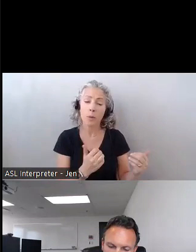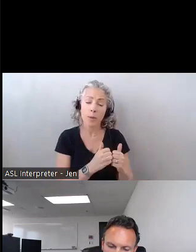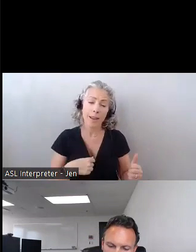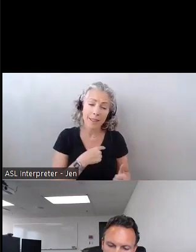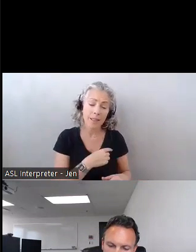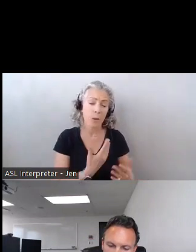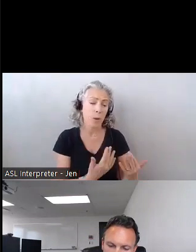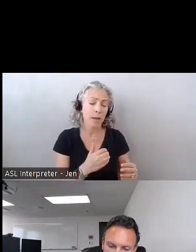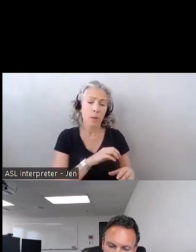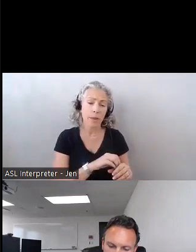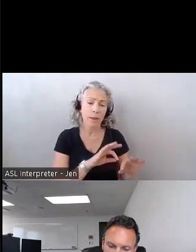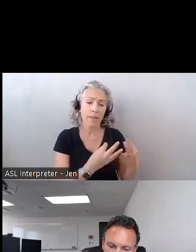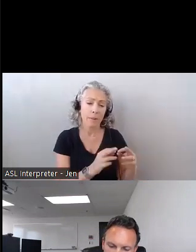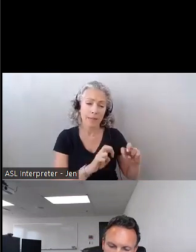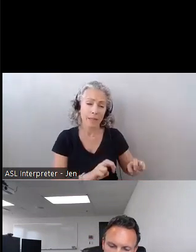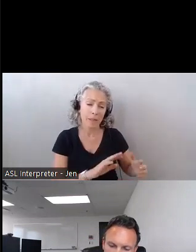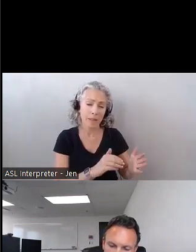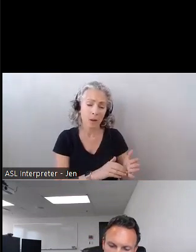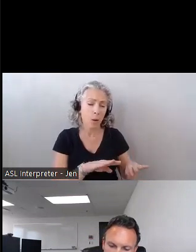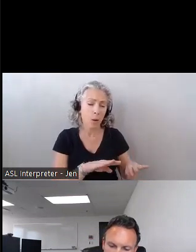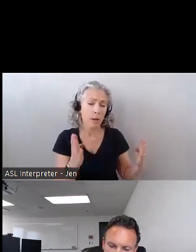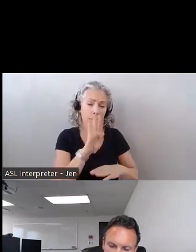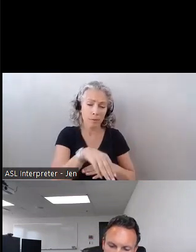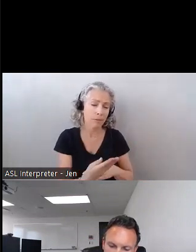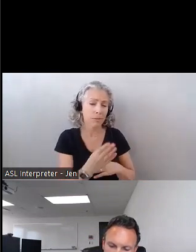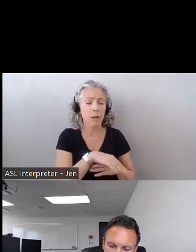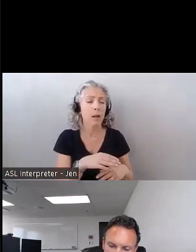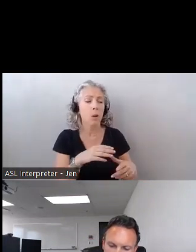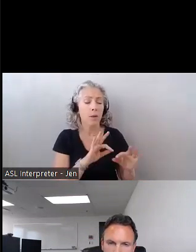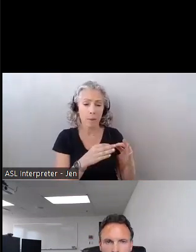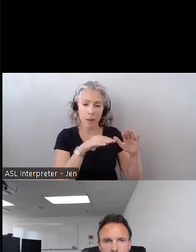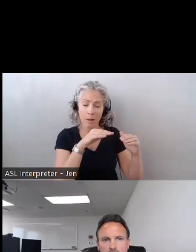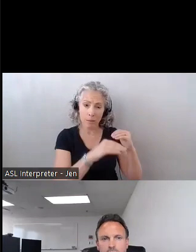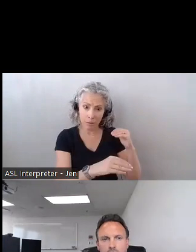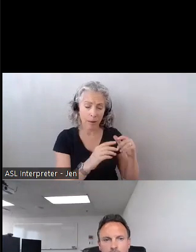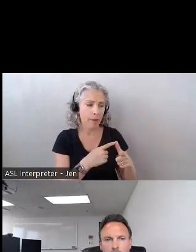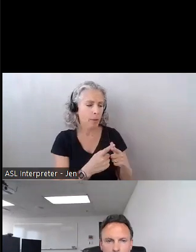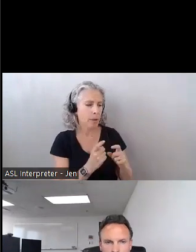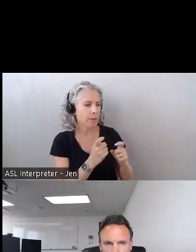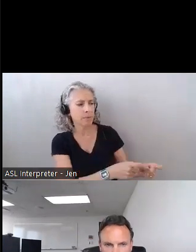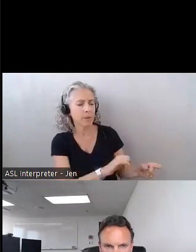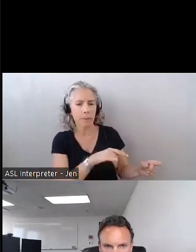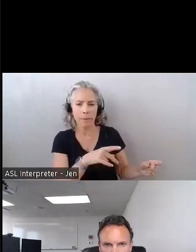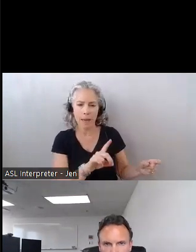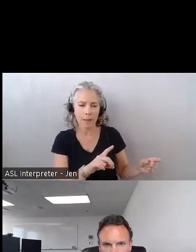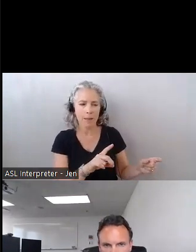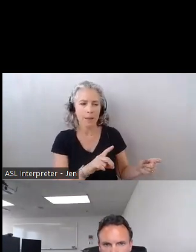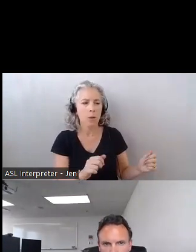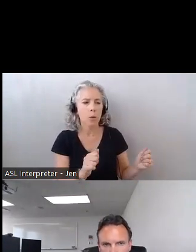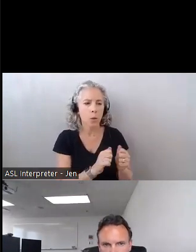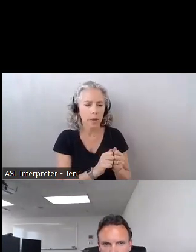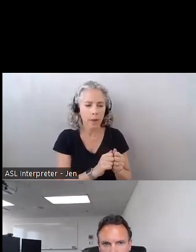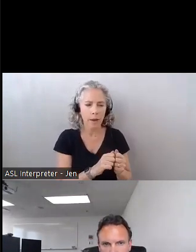that's open 24/7. When the crisis is stabilized, the family is issued an iPad. equipped with a MyCare application, providing